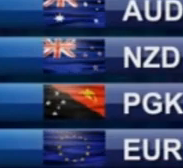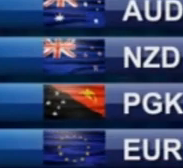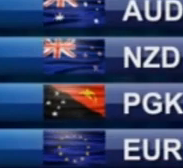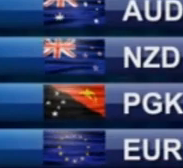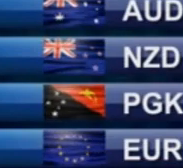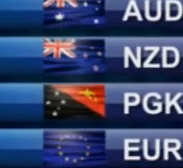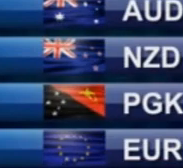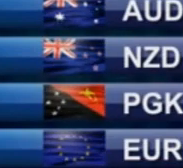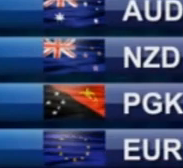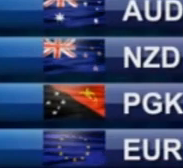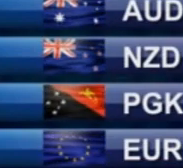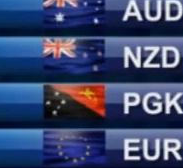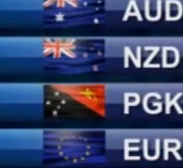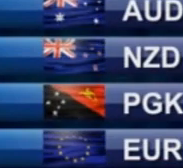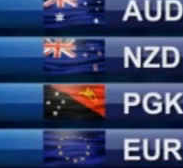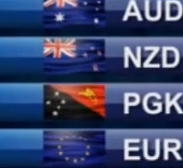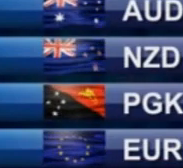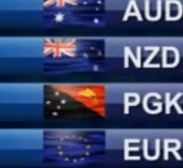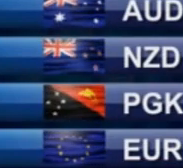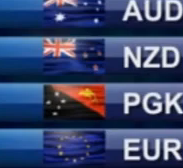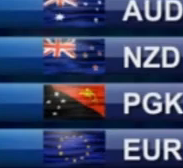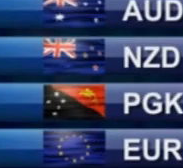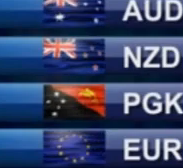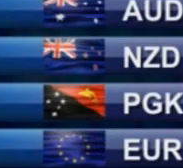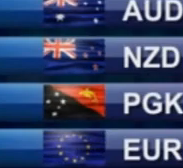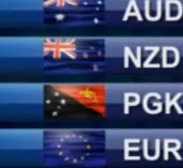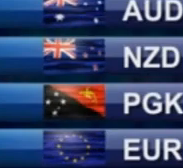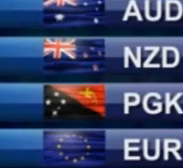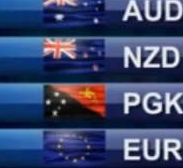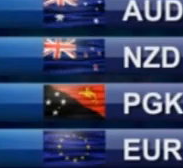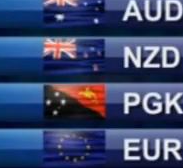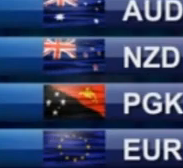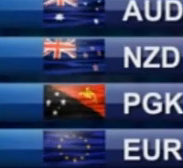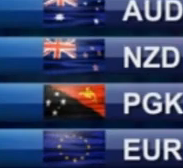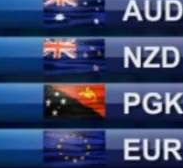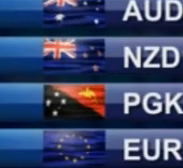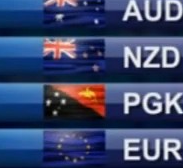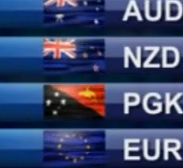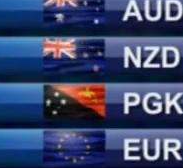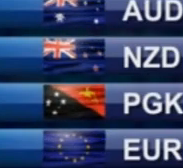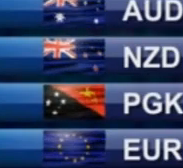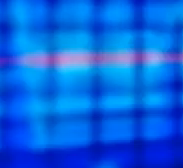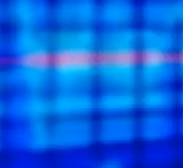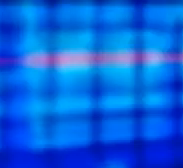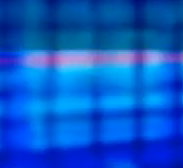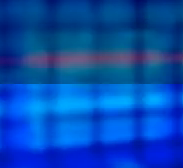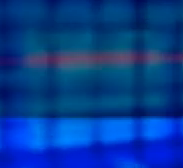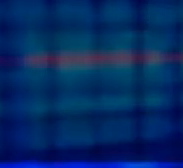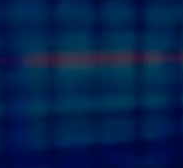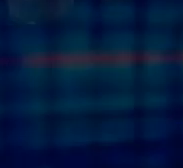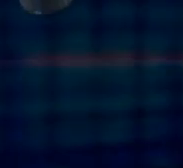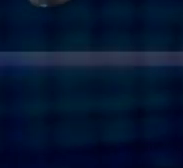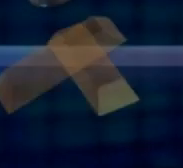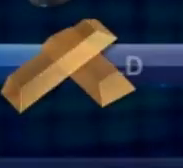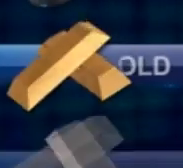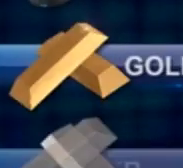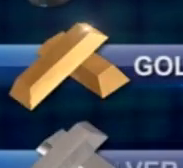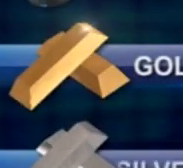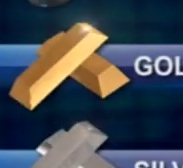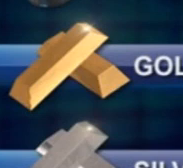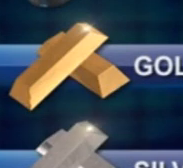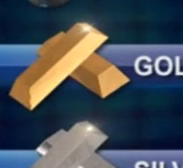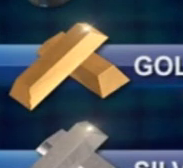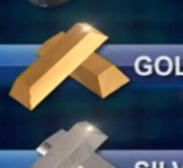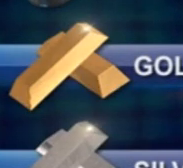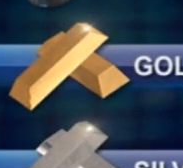slightly versus our two major trading partners, losing some ground against the Kiwi dollar and Aussie dollar. Prices were rising on the